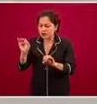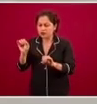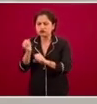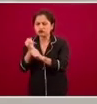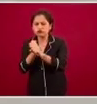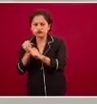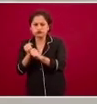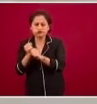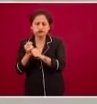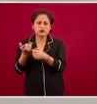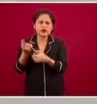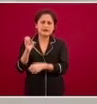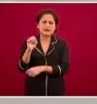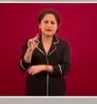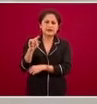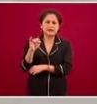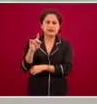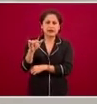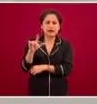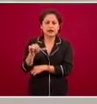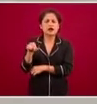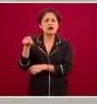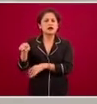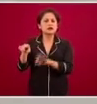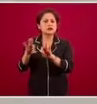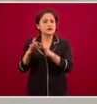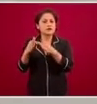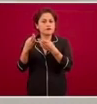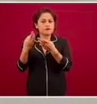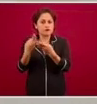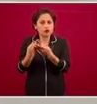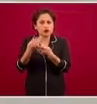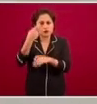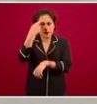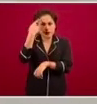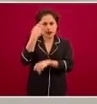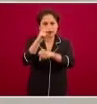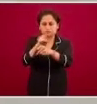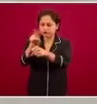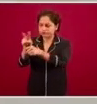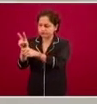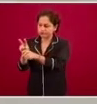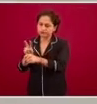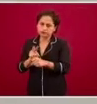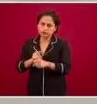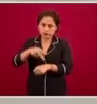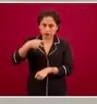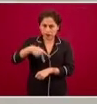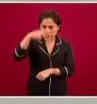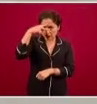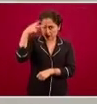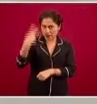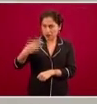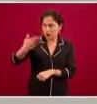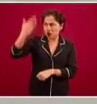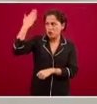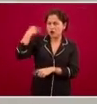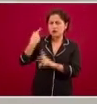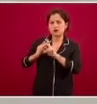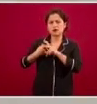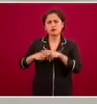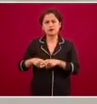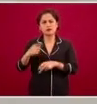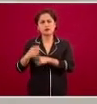the estimation of cases about when talking about the sentinel model, and we want